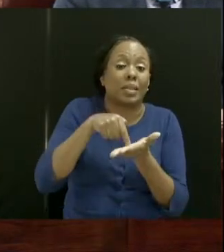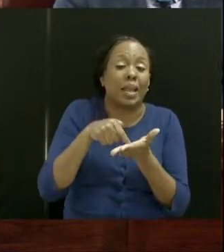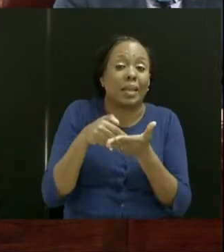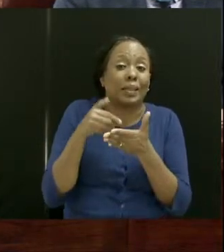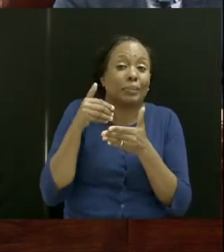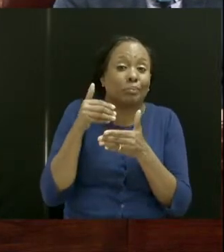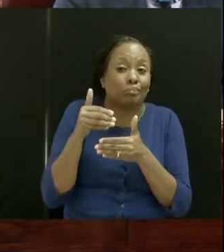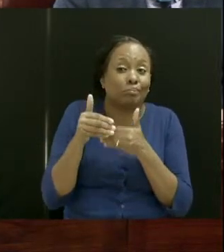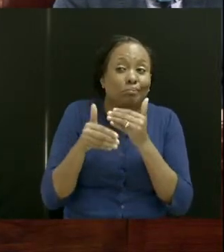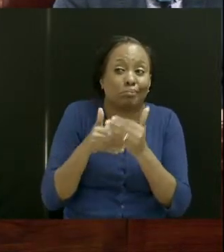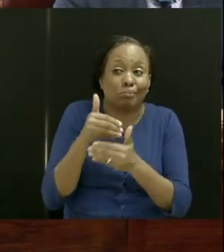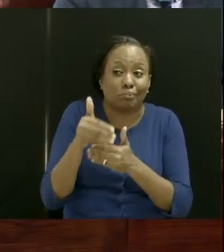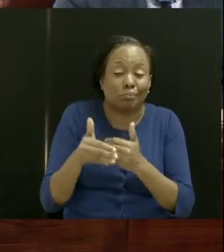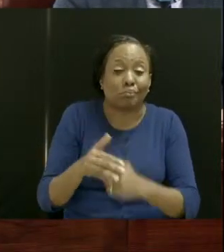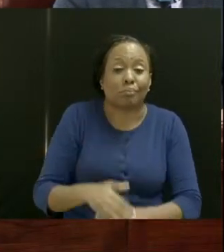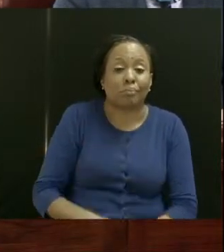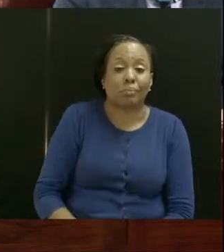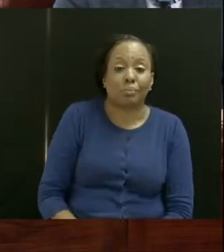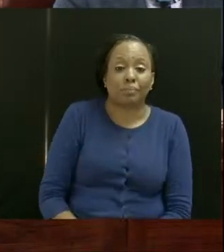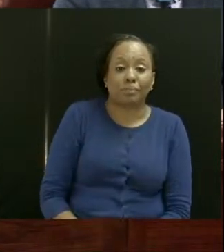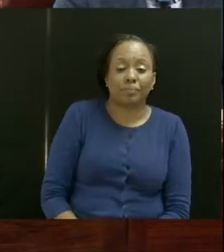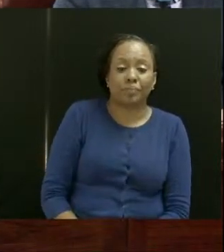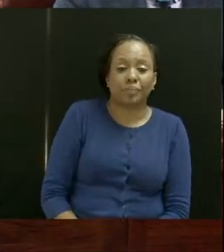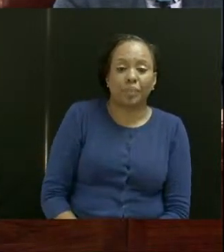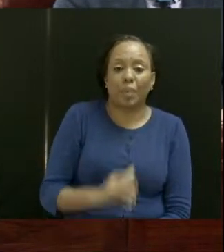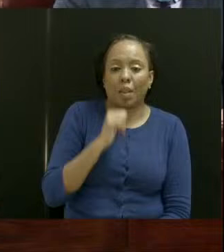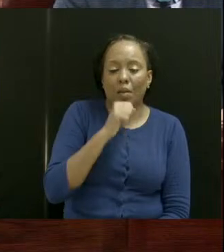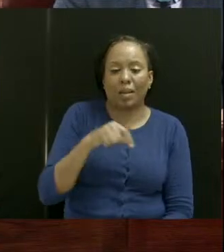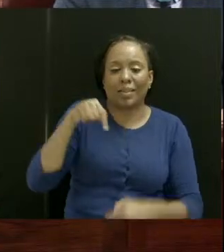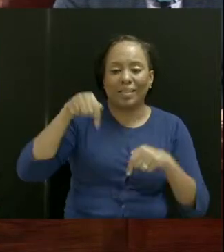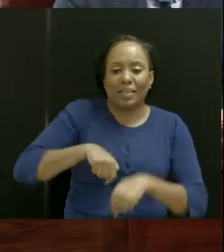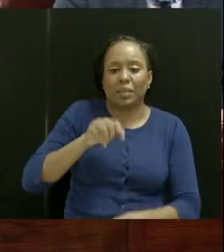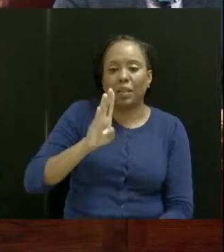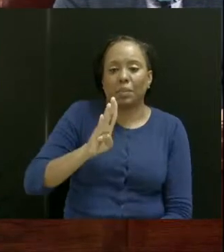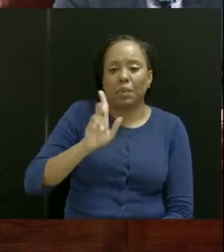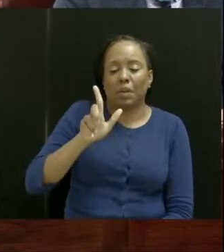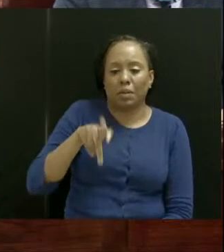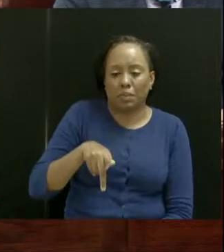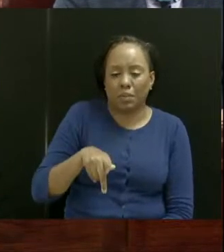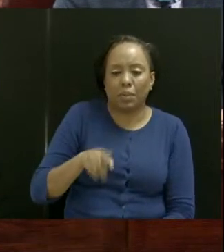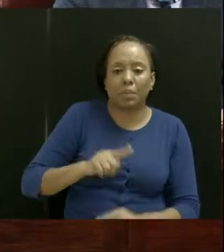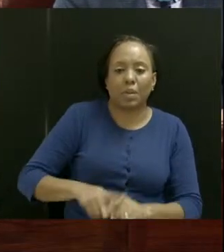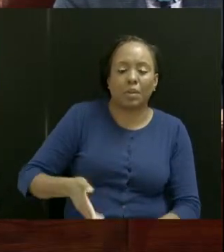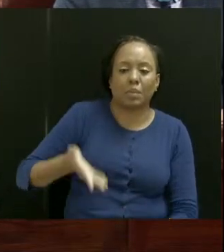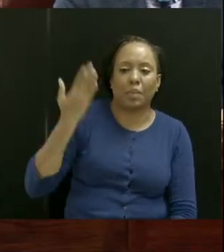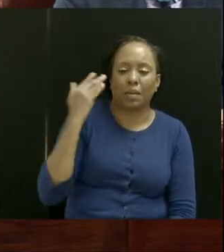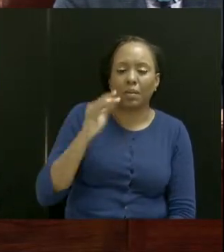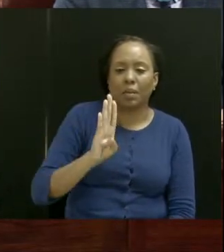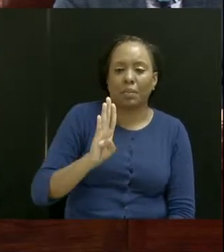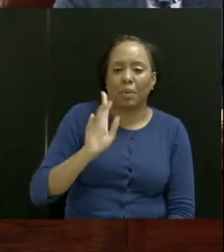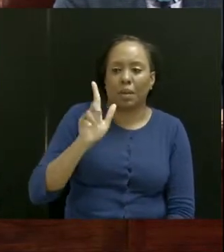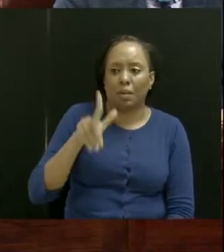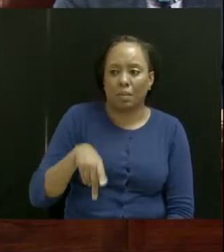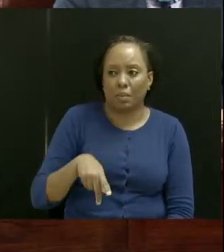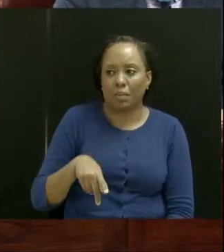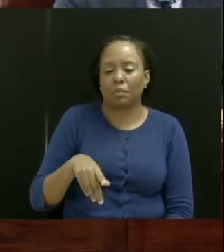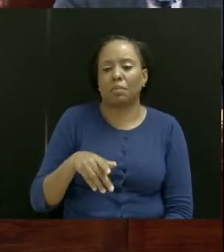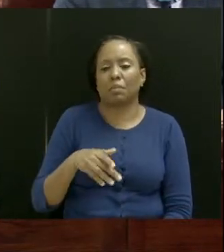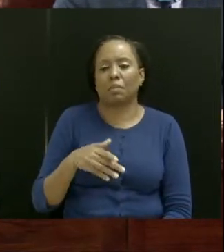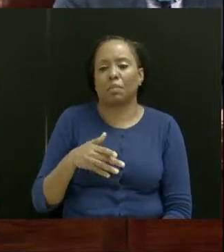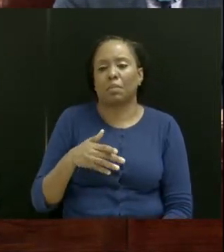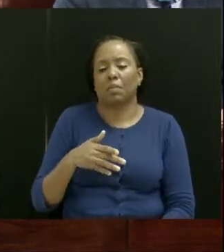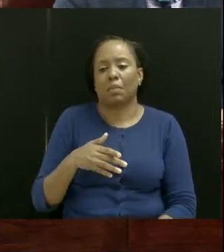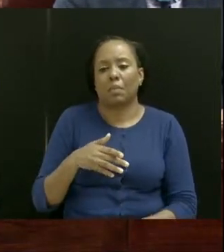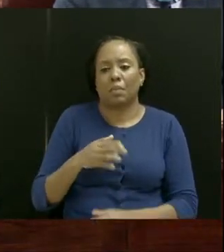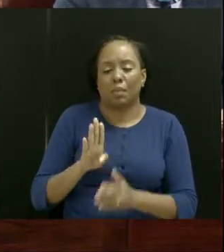last Barbados Labour Party administration, there were growing levels of debt, domestic and